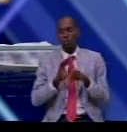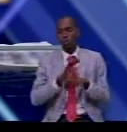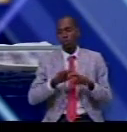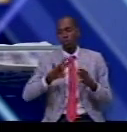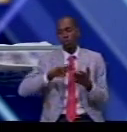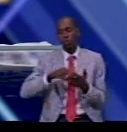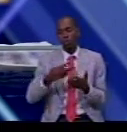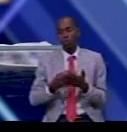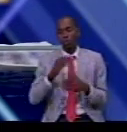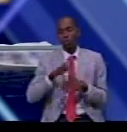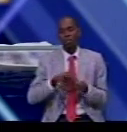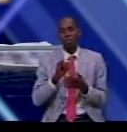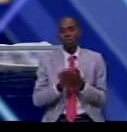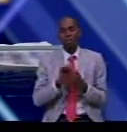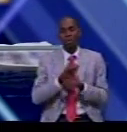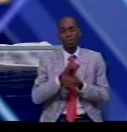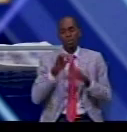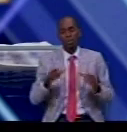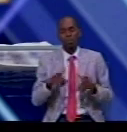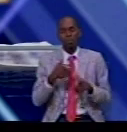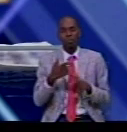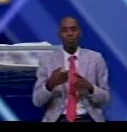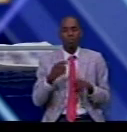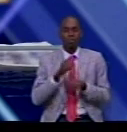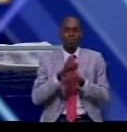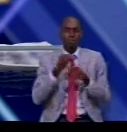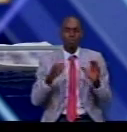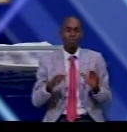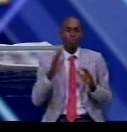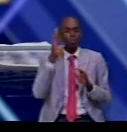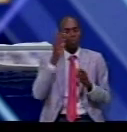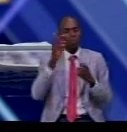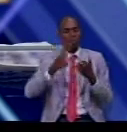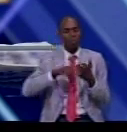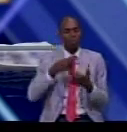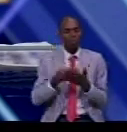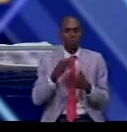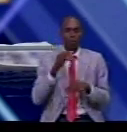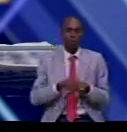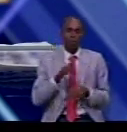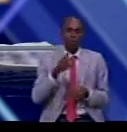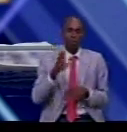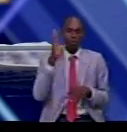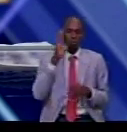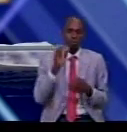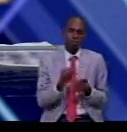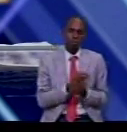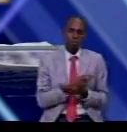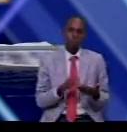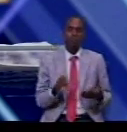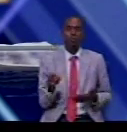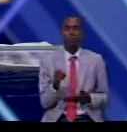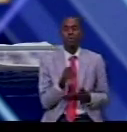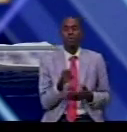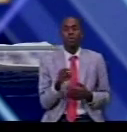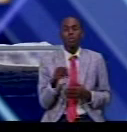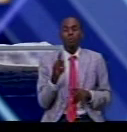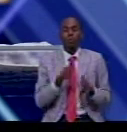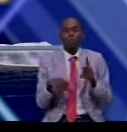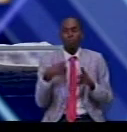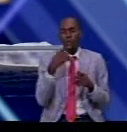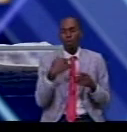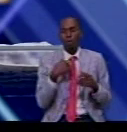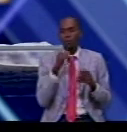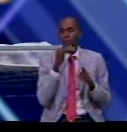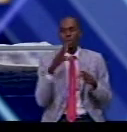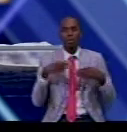That stone, a lot of people are stumbling on that stone. They have not accepted what Christ offers. They have not accepted